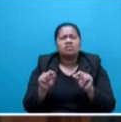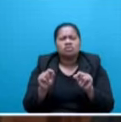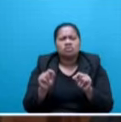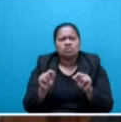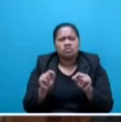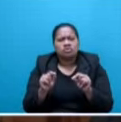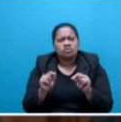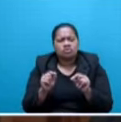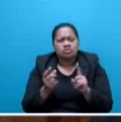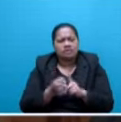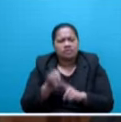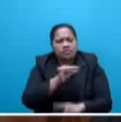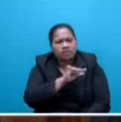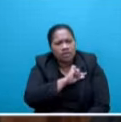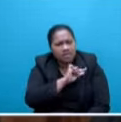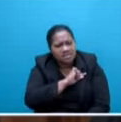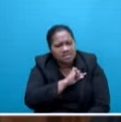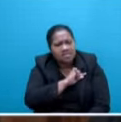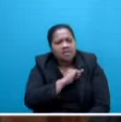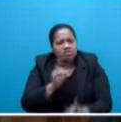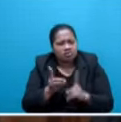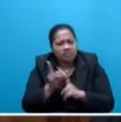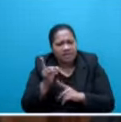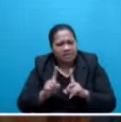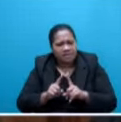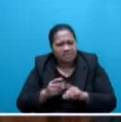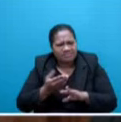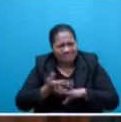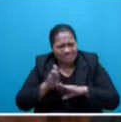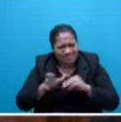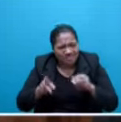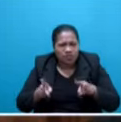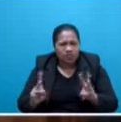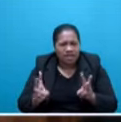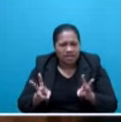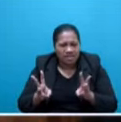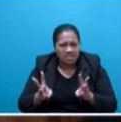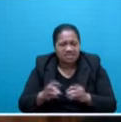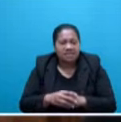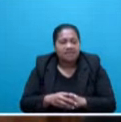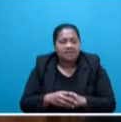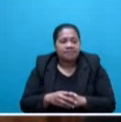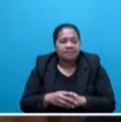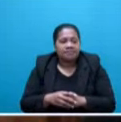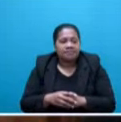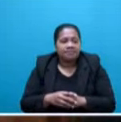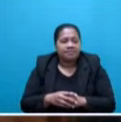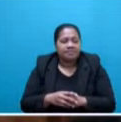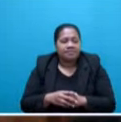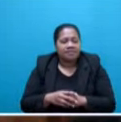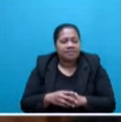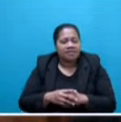quality and yield, develop new varieties, develop and soil composition and